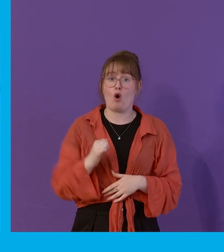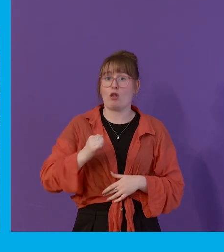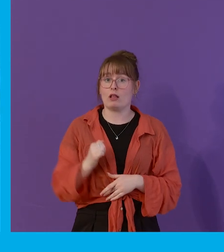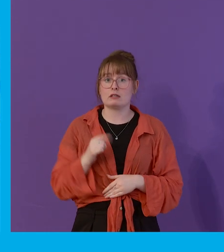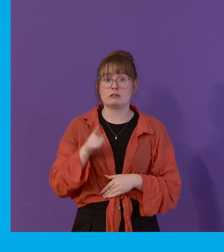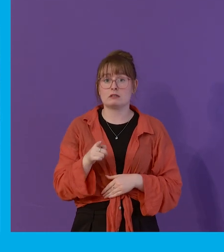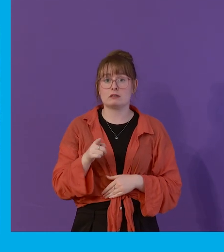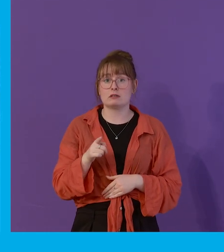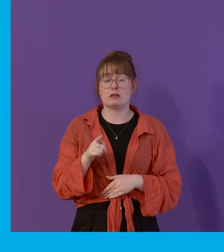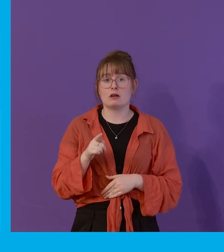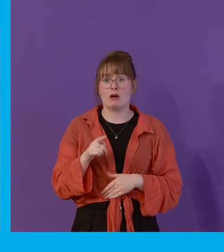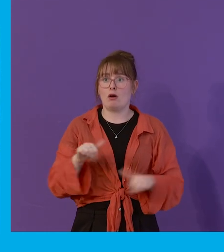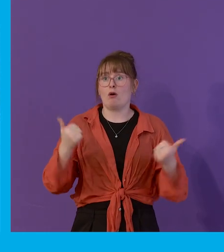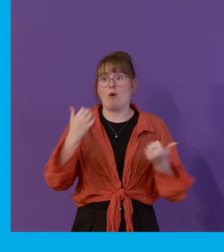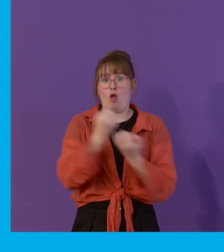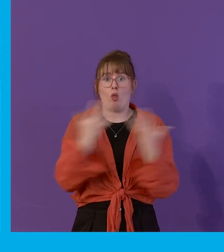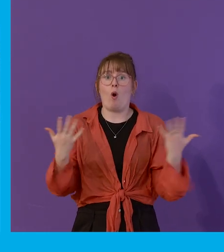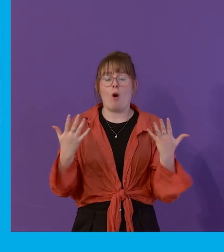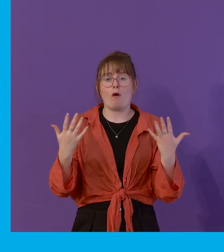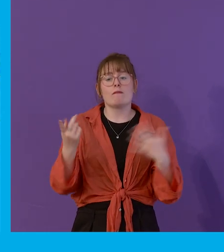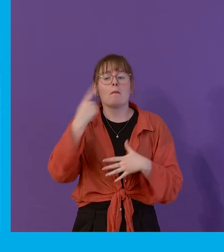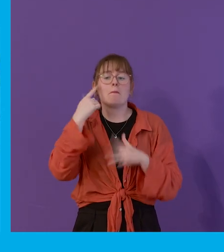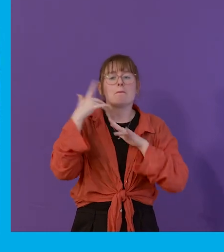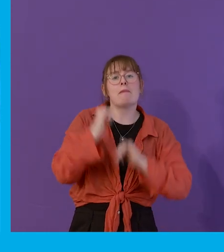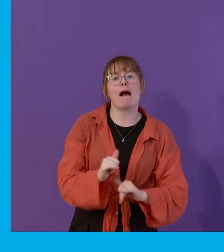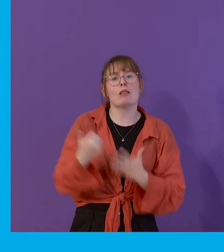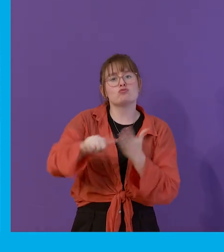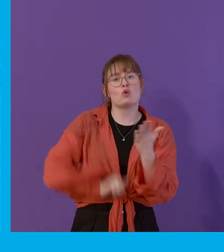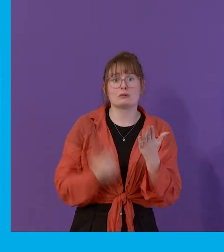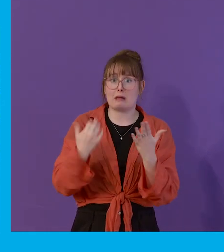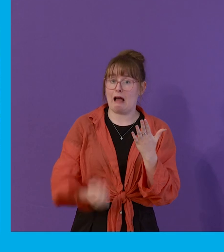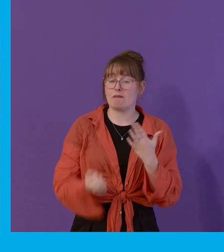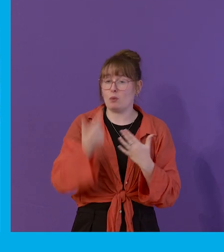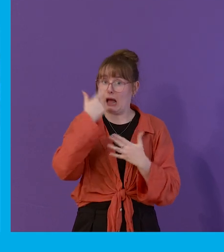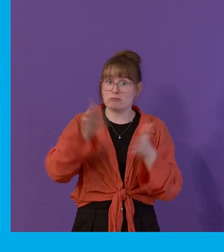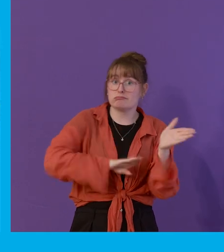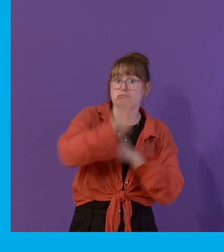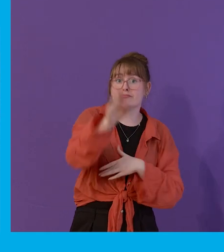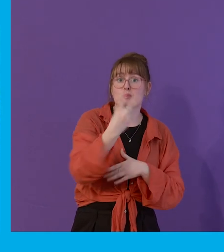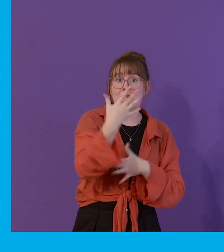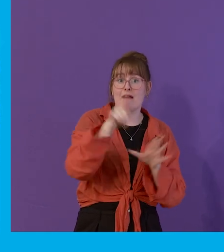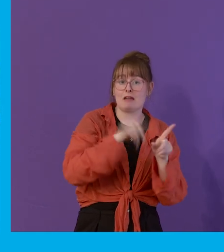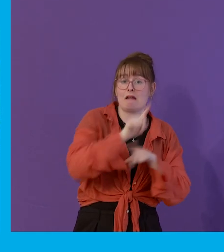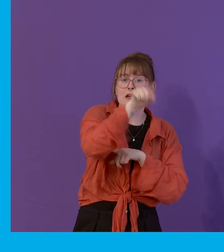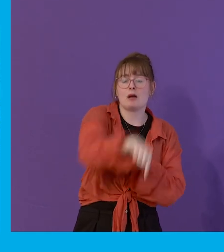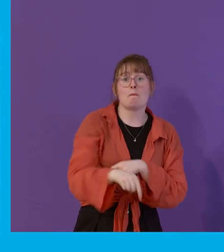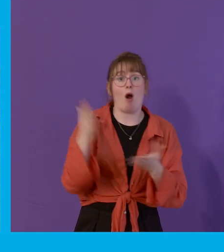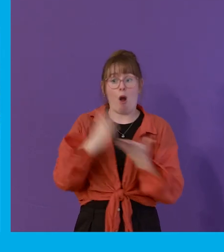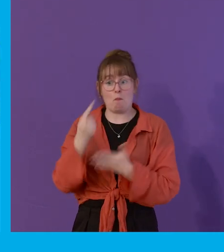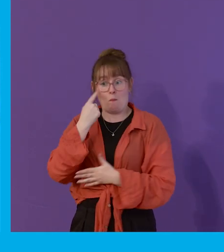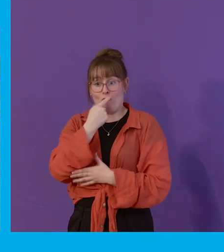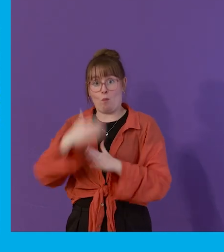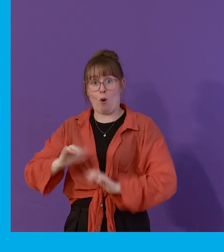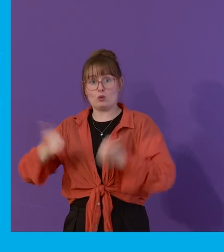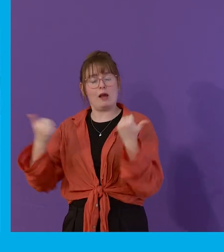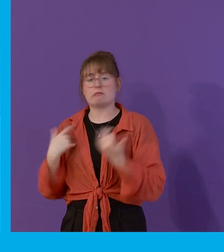in 25 years with successful pilot programmes. What we're objectively pretty poor at is scaling what's proven to work. And that a